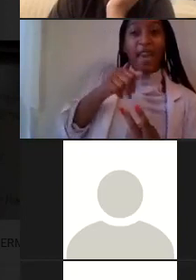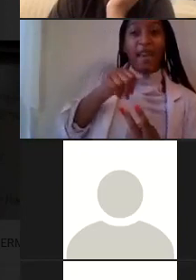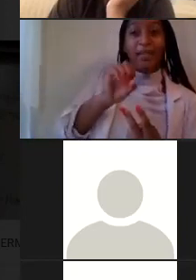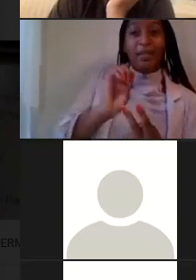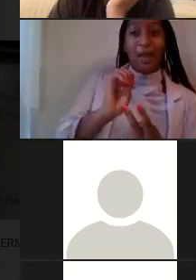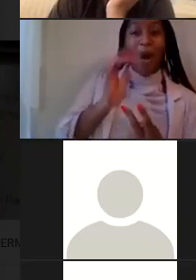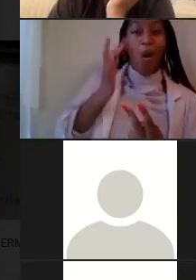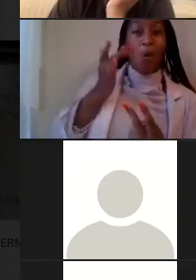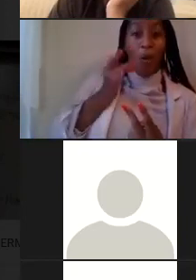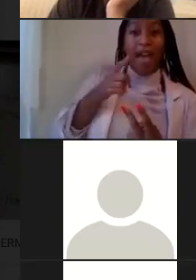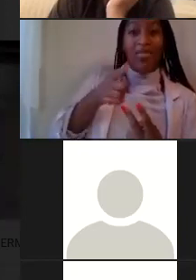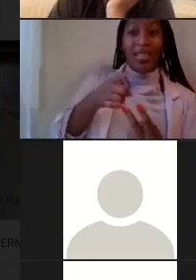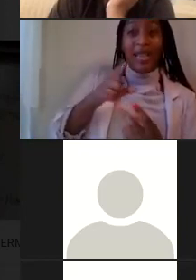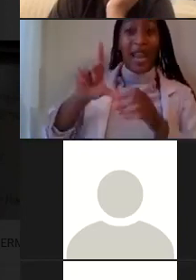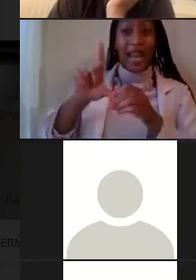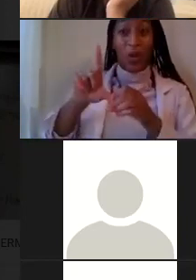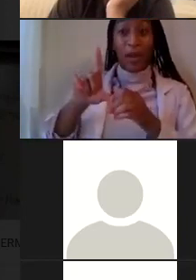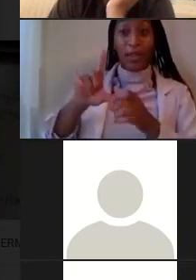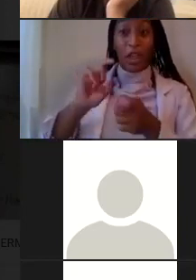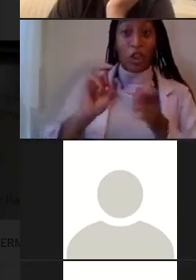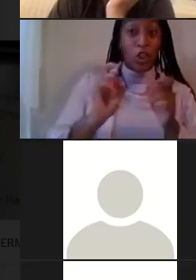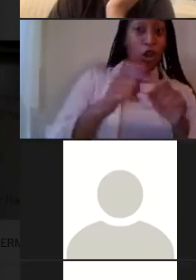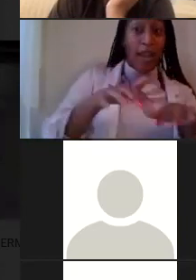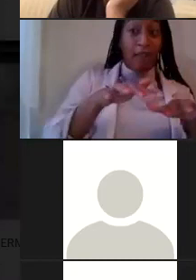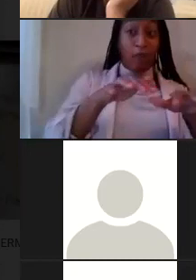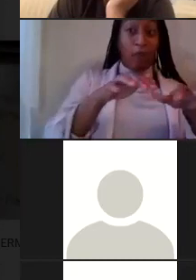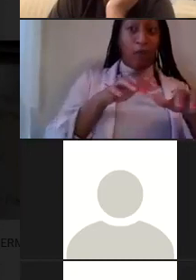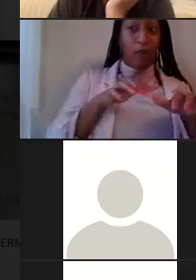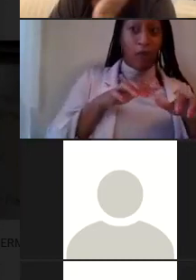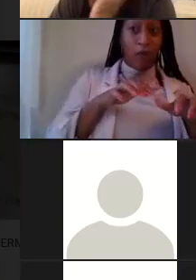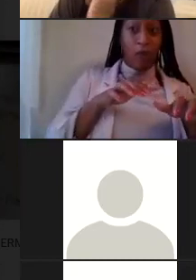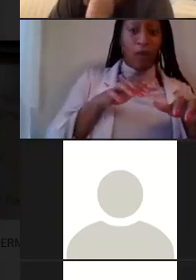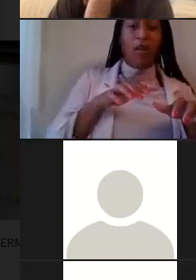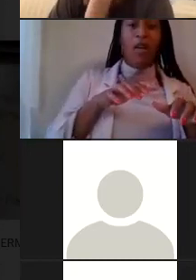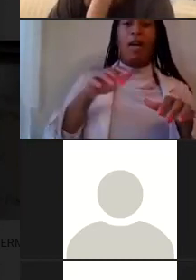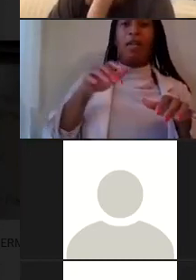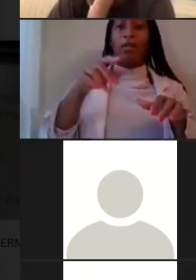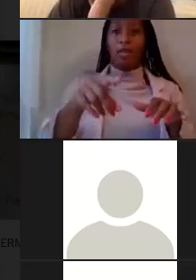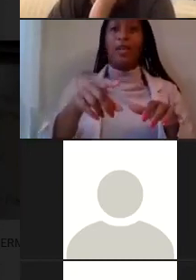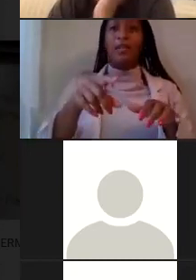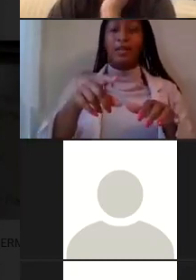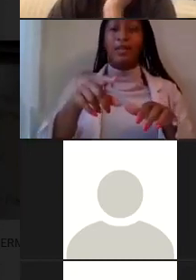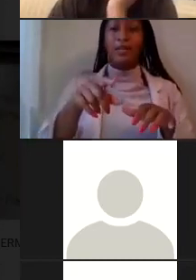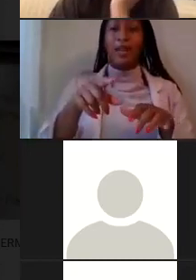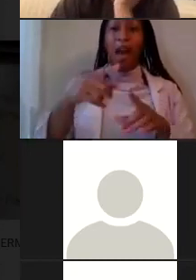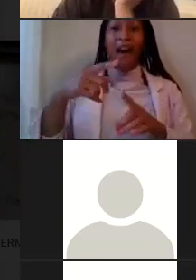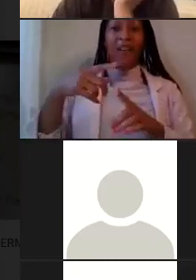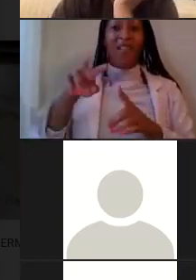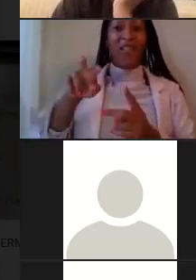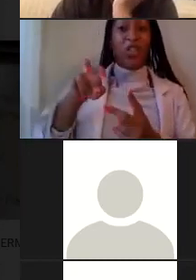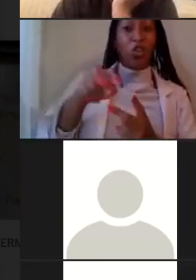Okay. So notice, while the phase is changing, the temperature stays fixed at 100 degrees